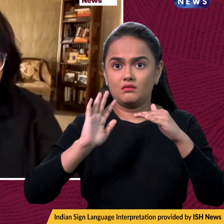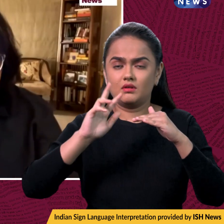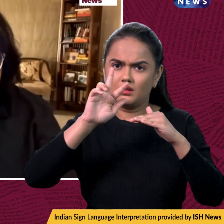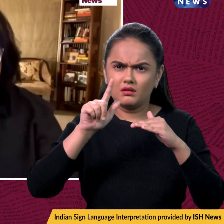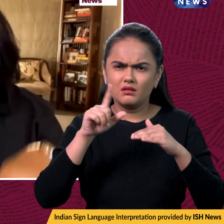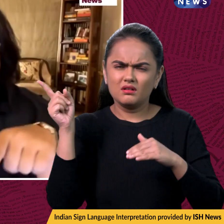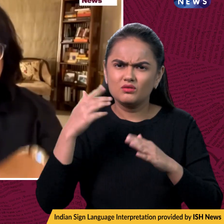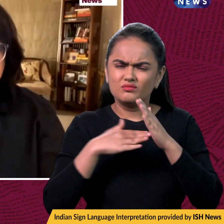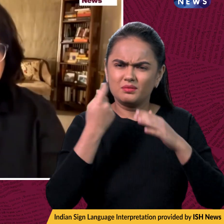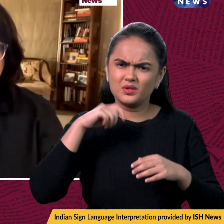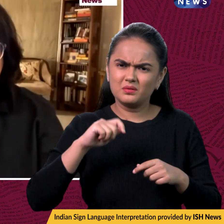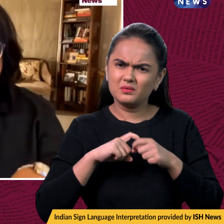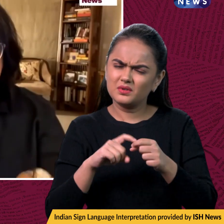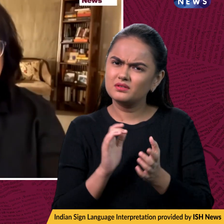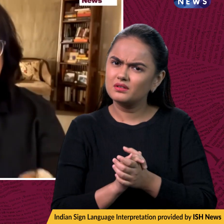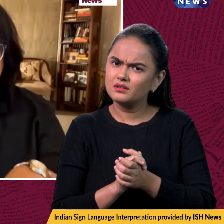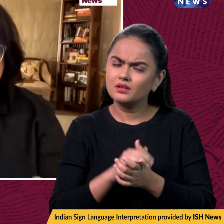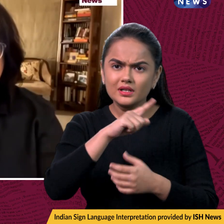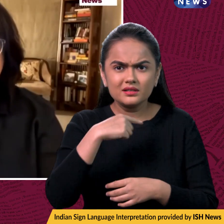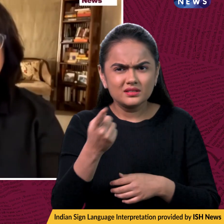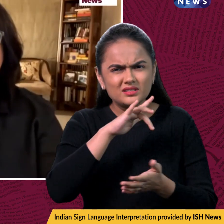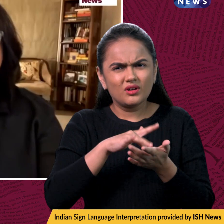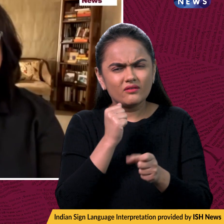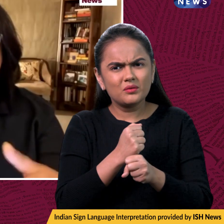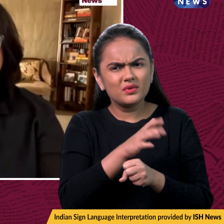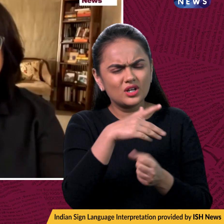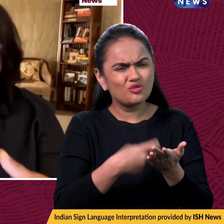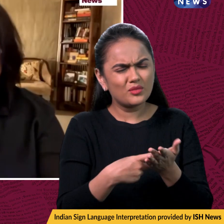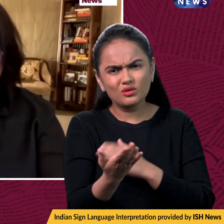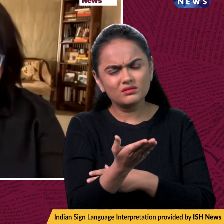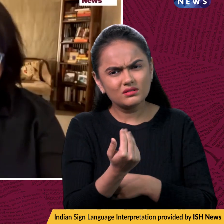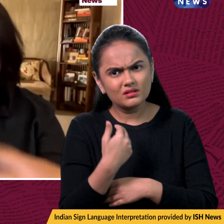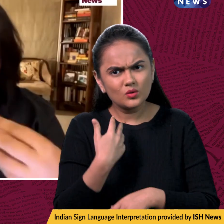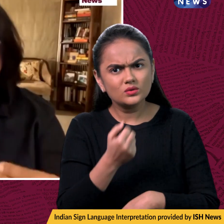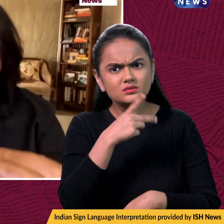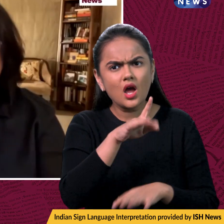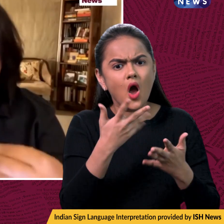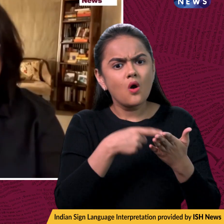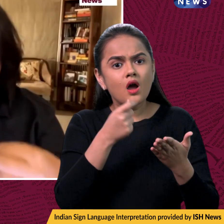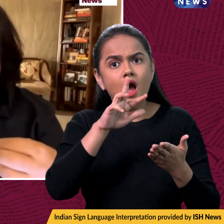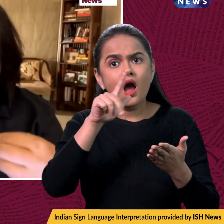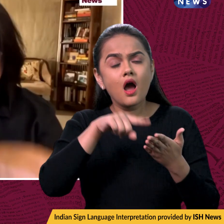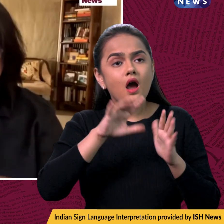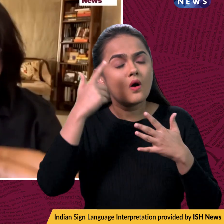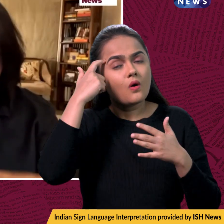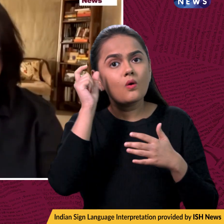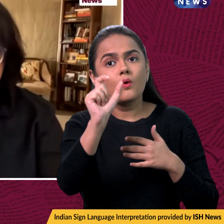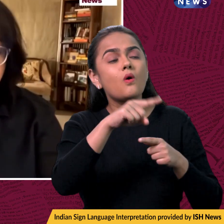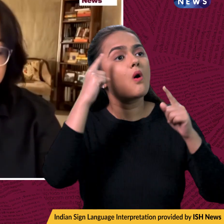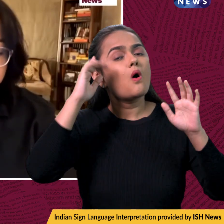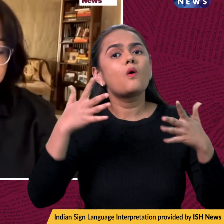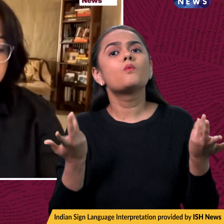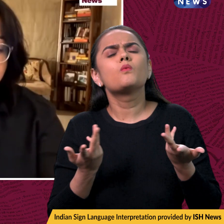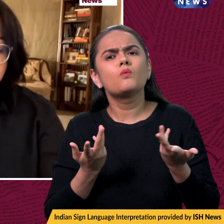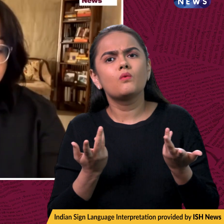Supreme Court. The Supreme Court then asked the central government to submit a report as to how it arrived at that value of 8 lakhs